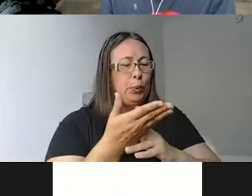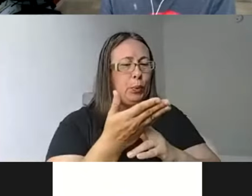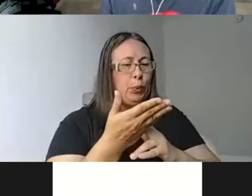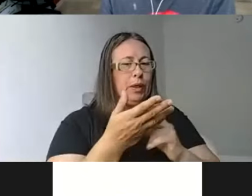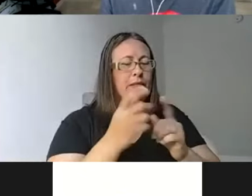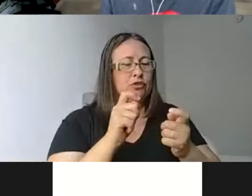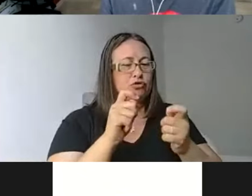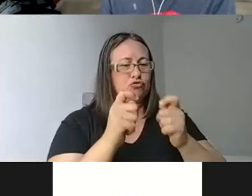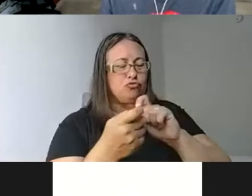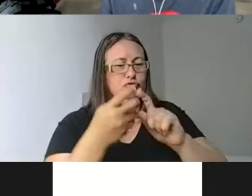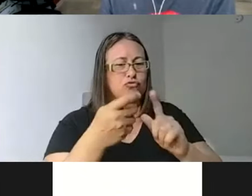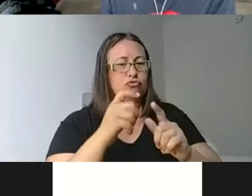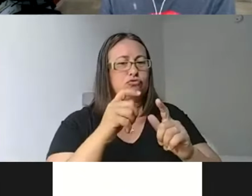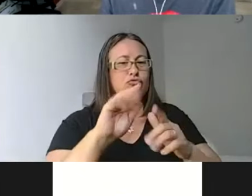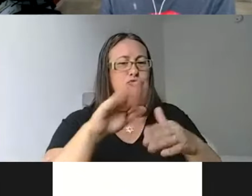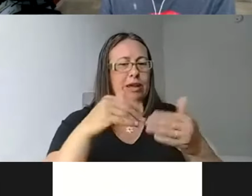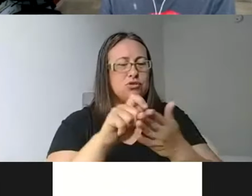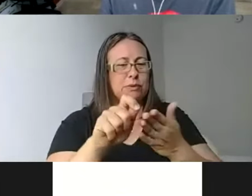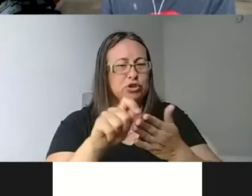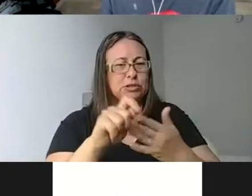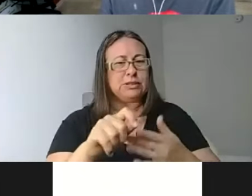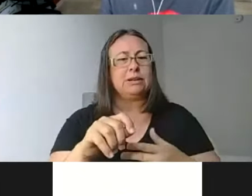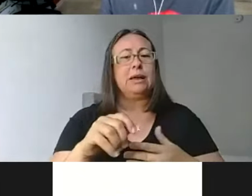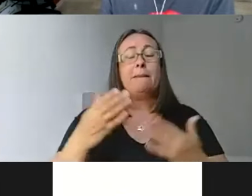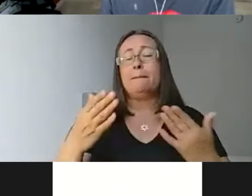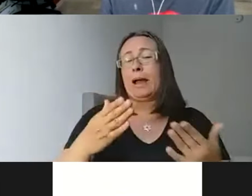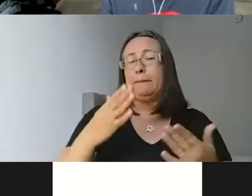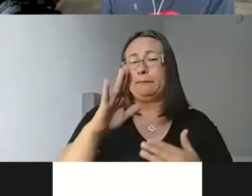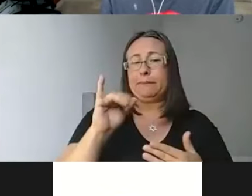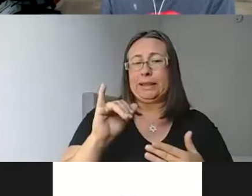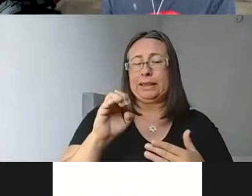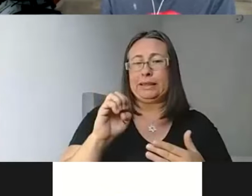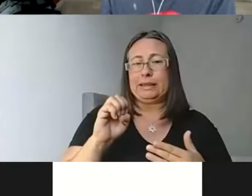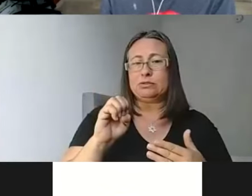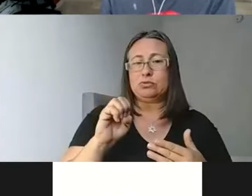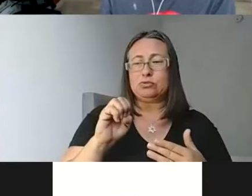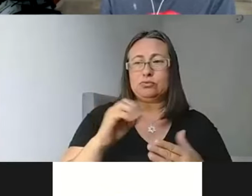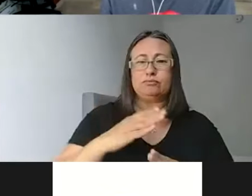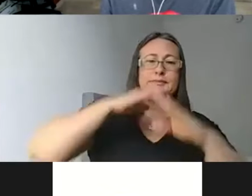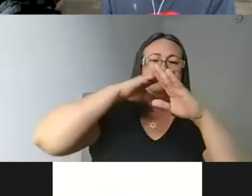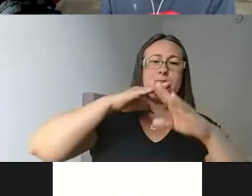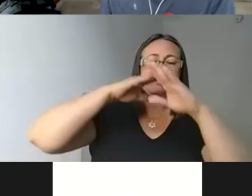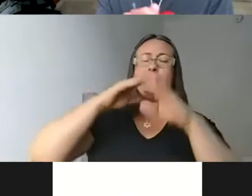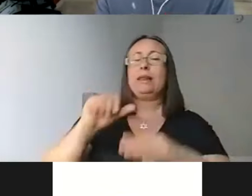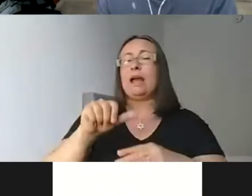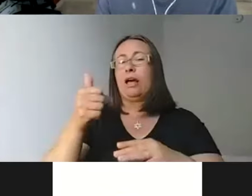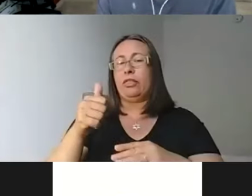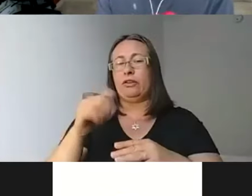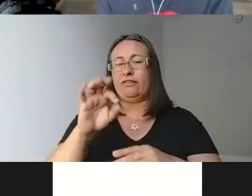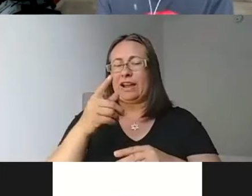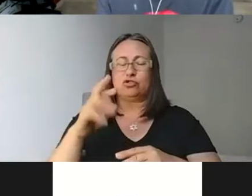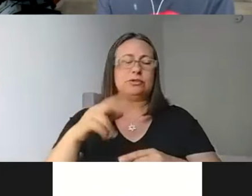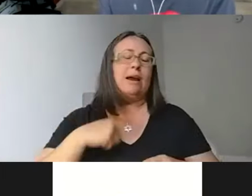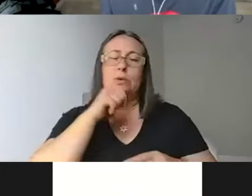OLIG2. And the job of ASCO1 in this might be to inhibit this alternate fate, to inhibit these other transcription factors. And I just don't have time to go